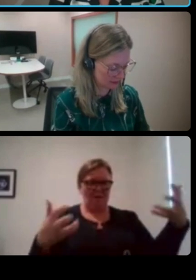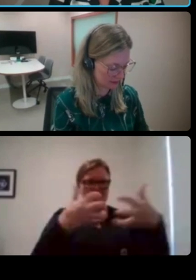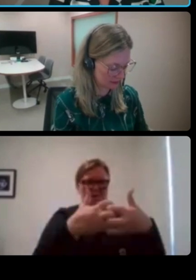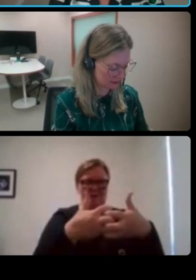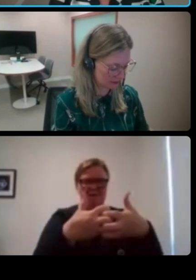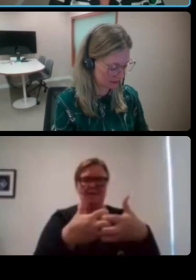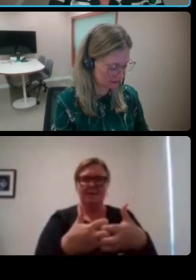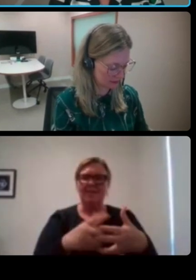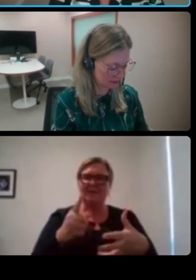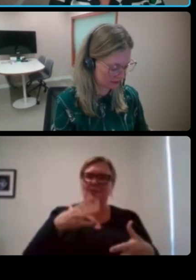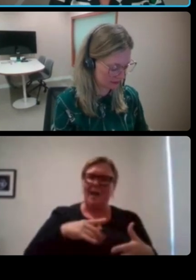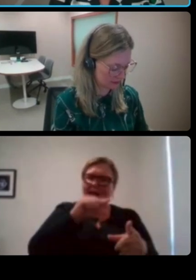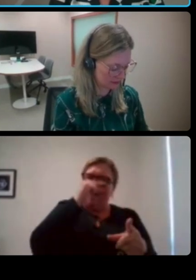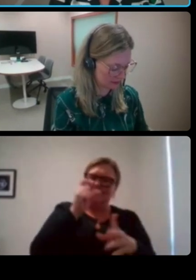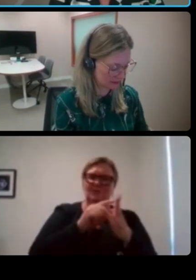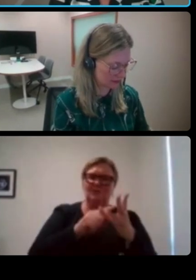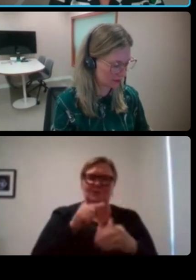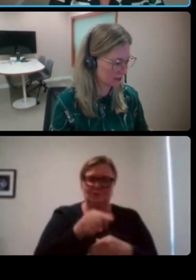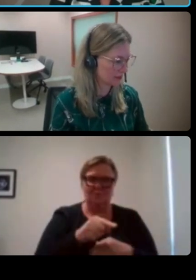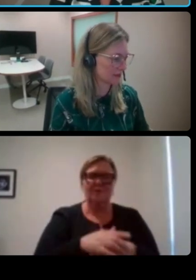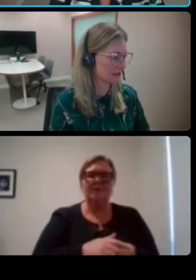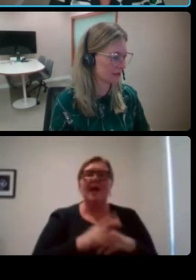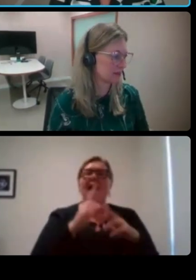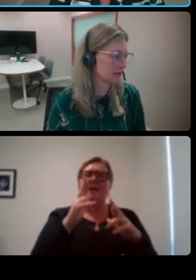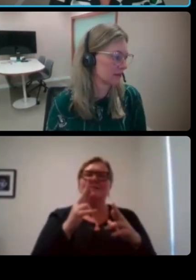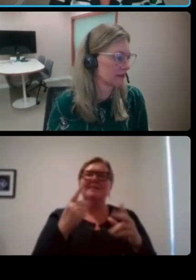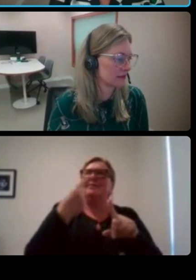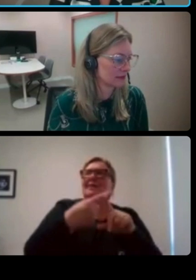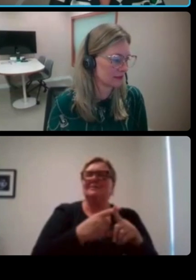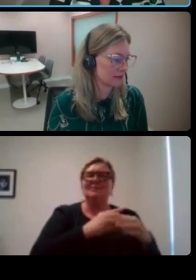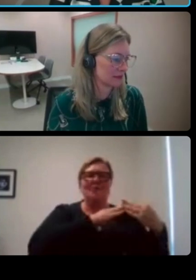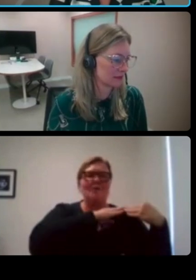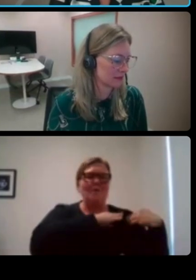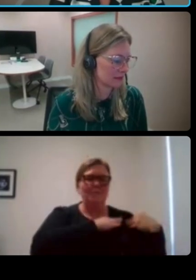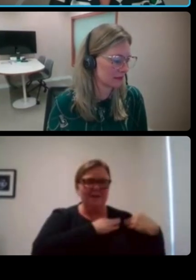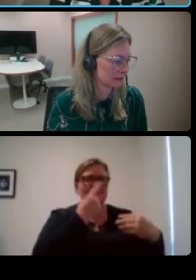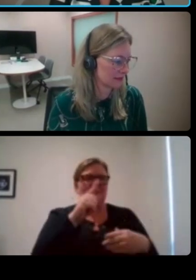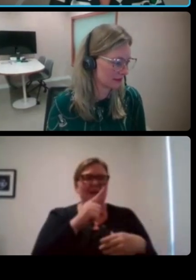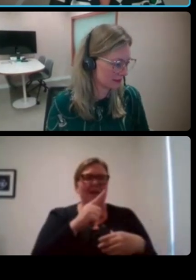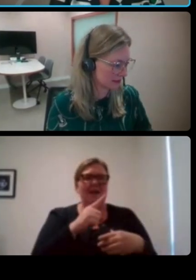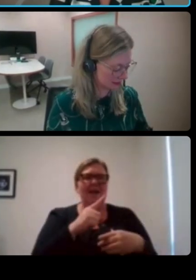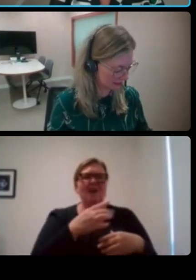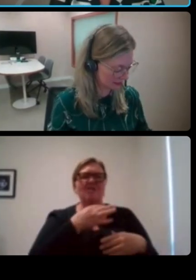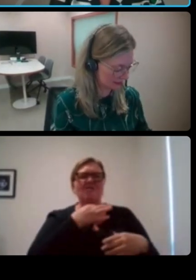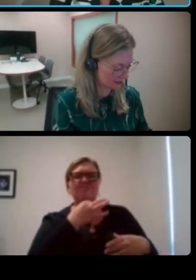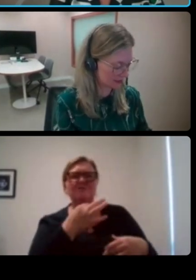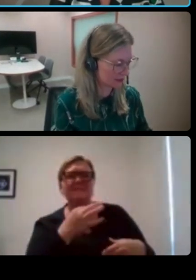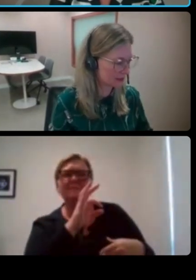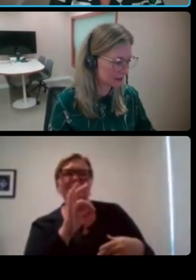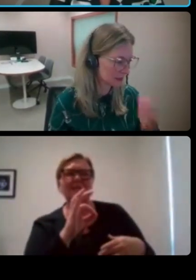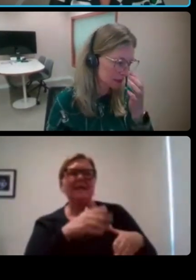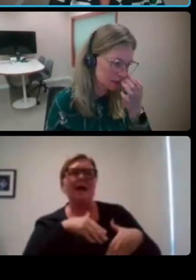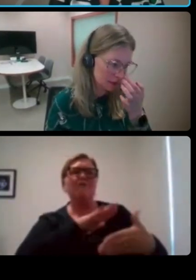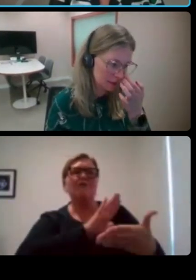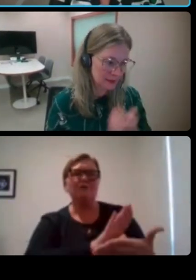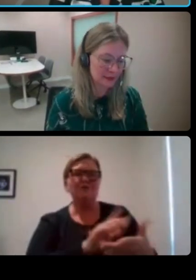and that's what we're aiming to do. And obviously obligations and a risk proportionate approach which also supports that.